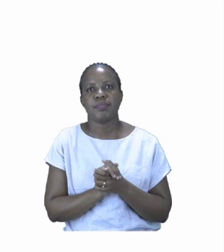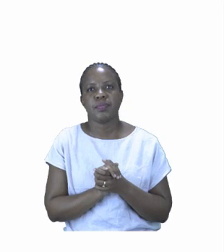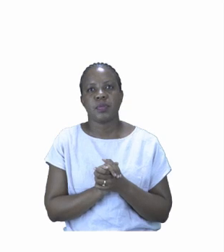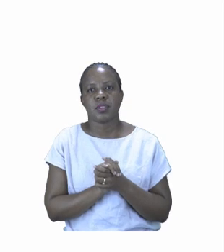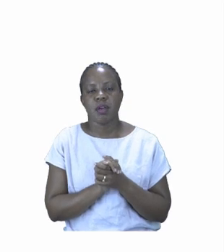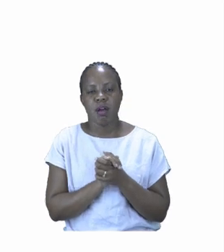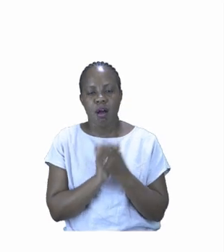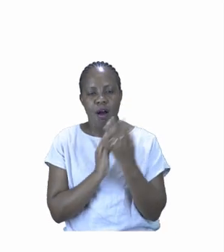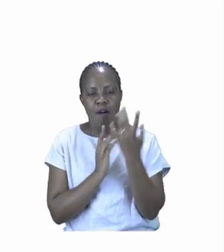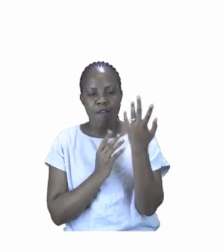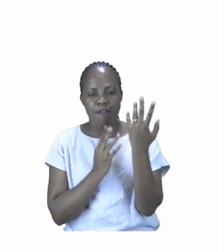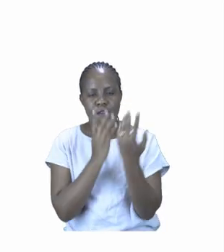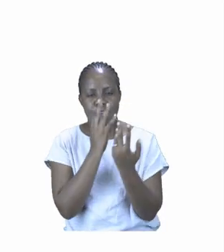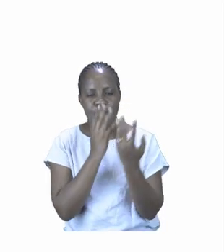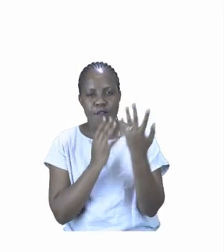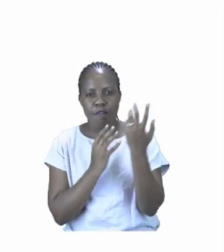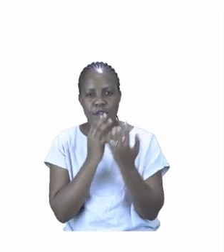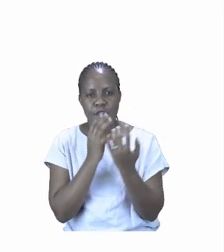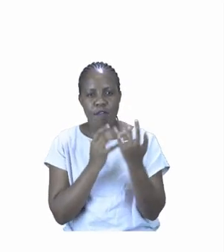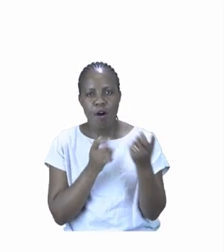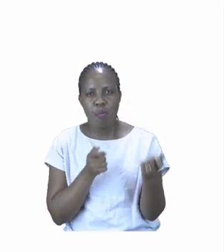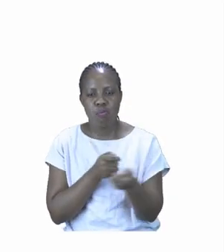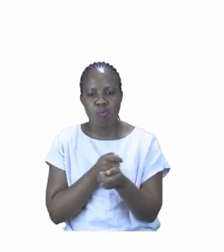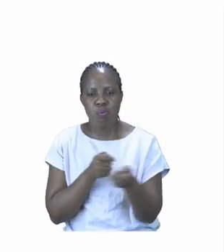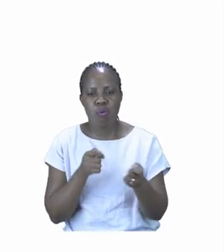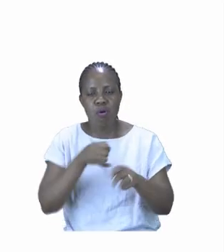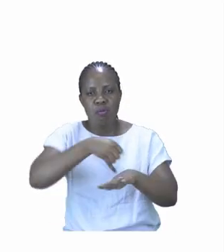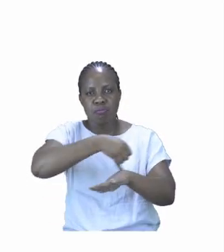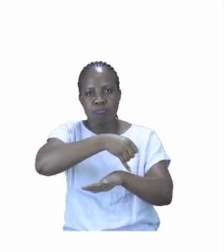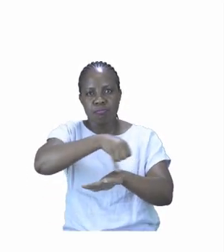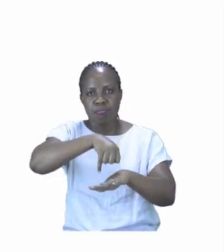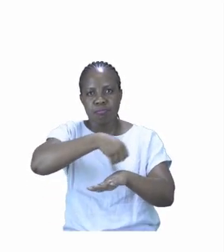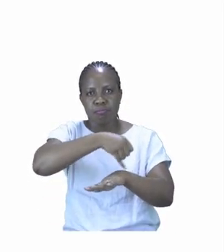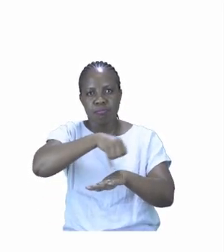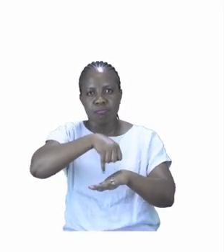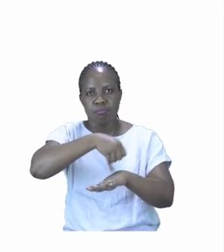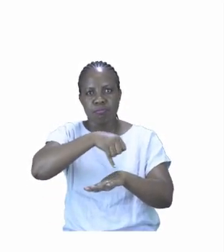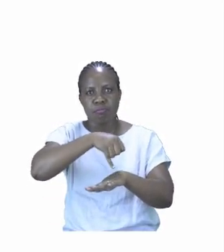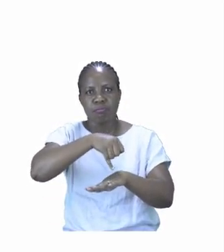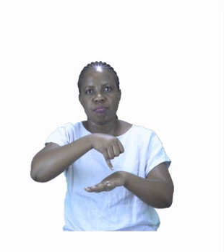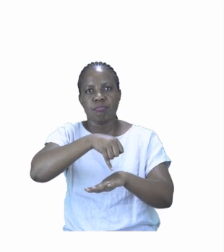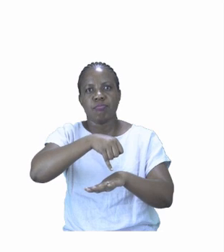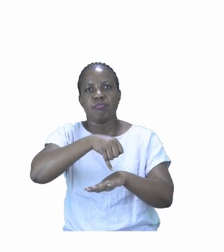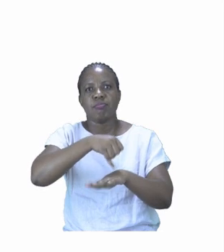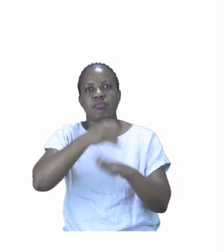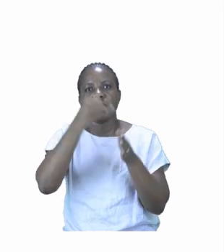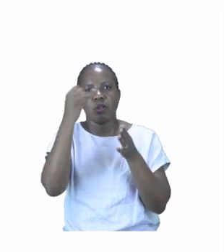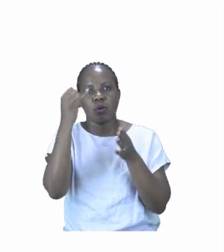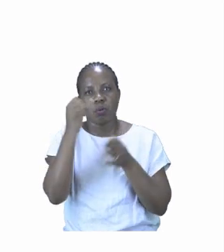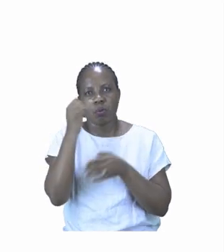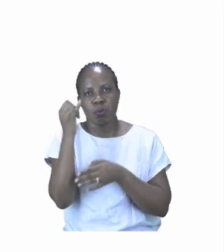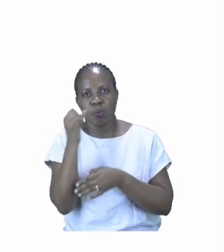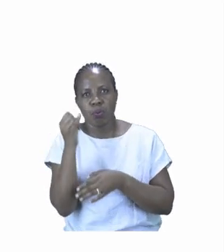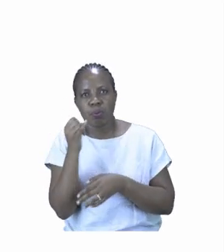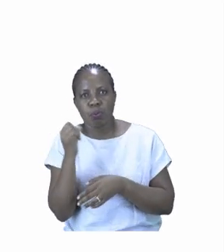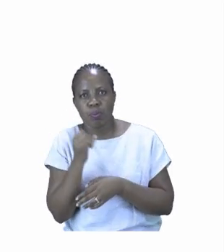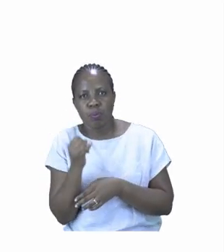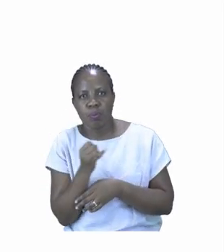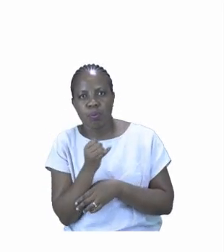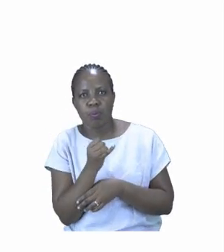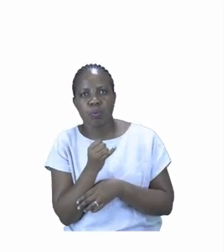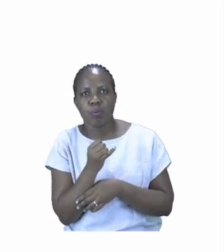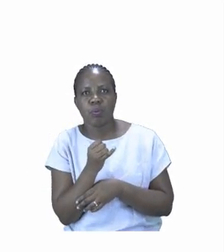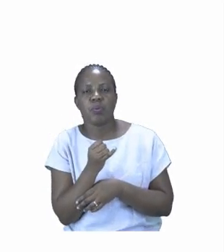good. That side has a street called Orange Street. And it is your job to color it